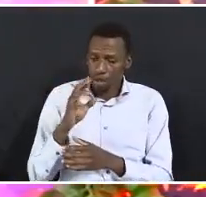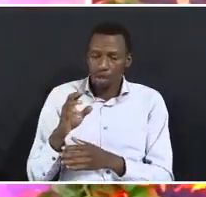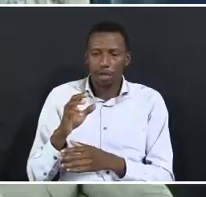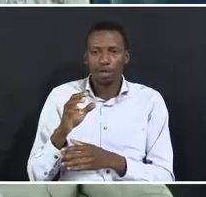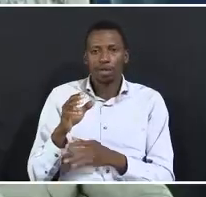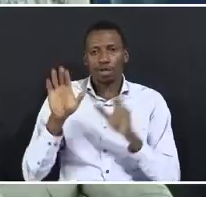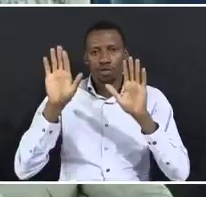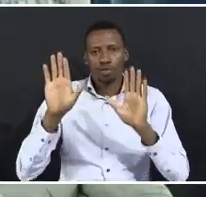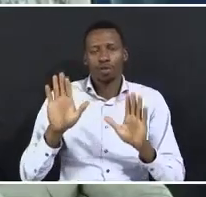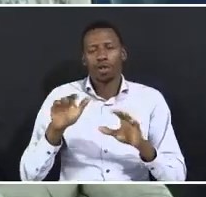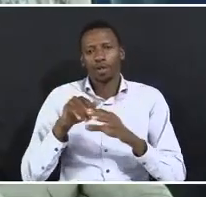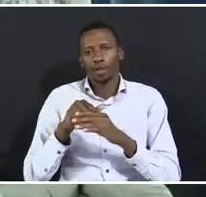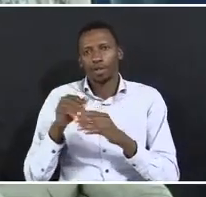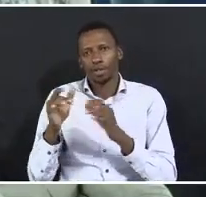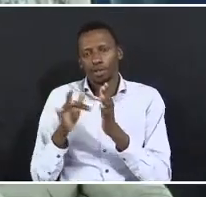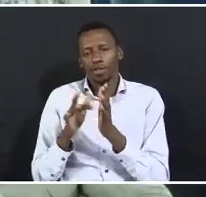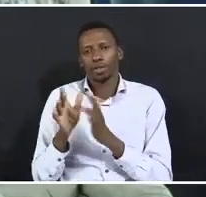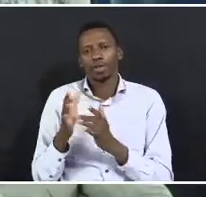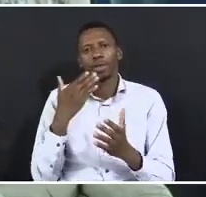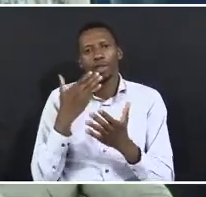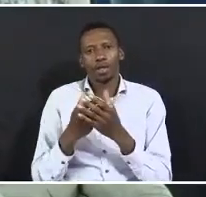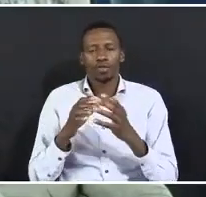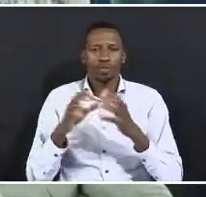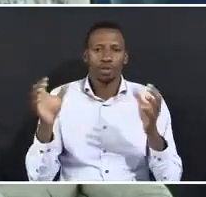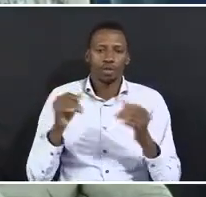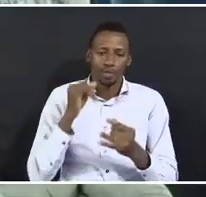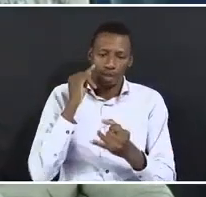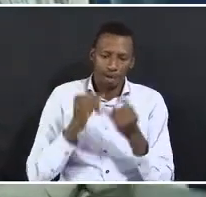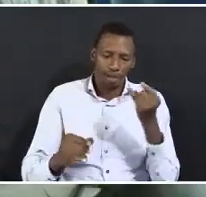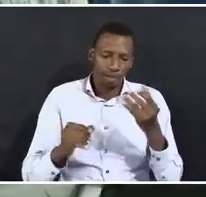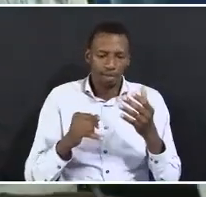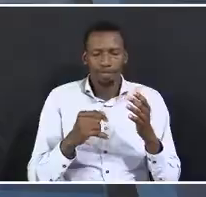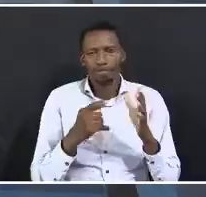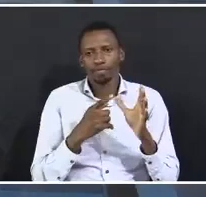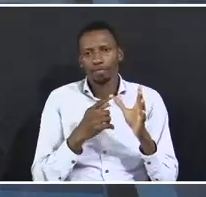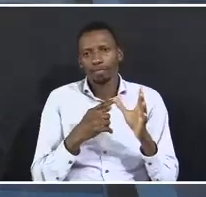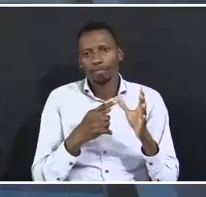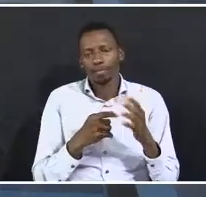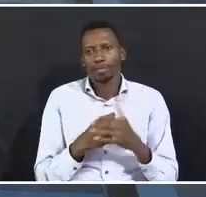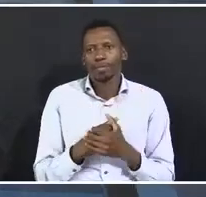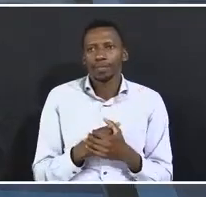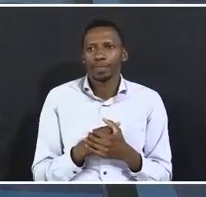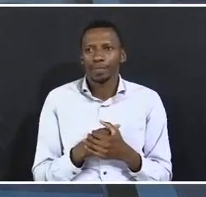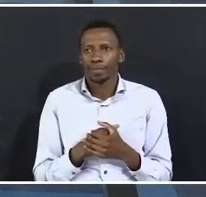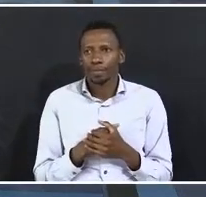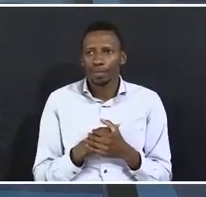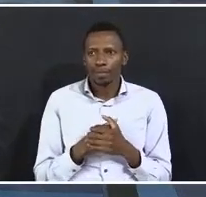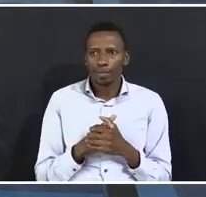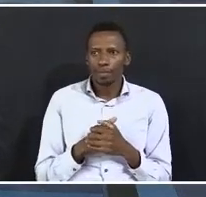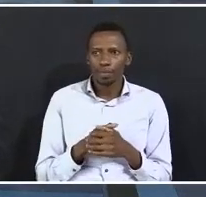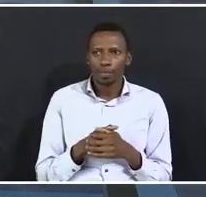soldier. Thank you so much. The last point. The last point.